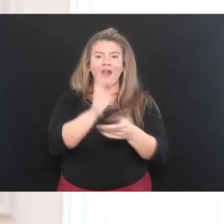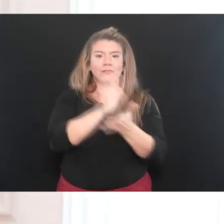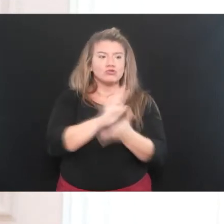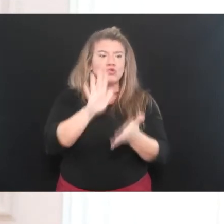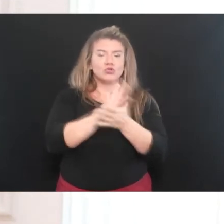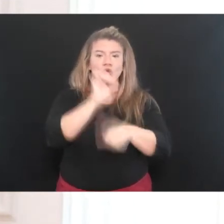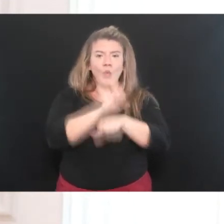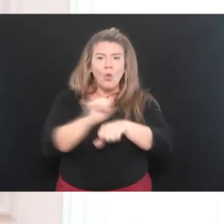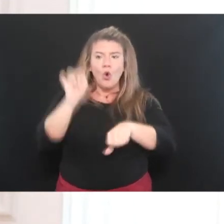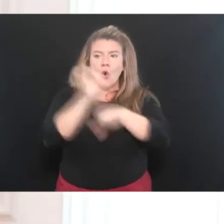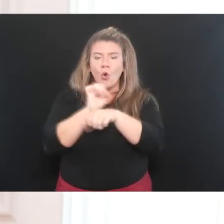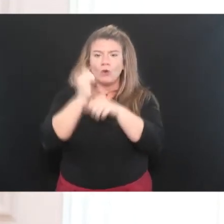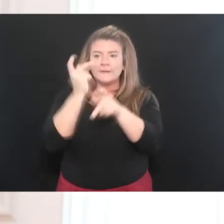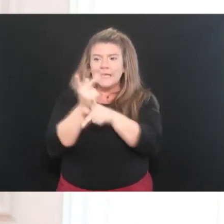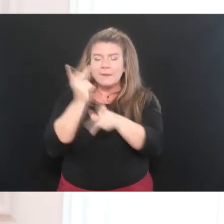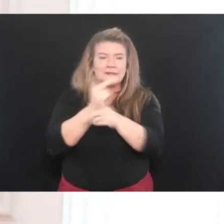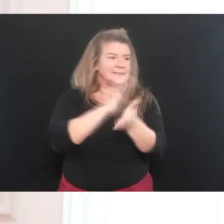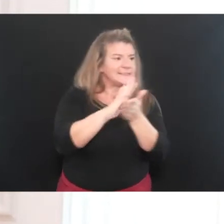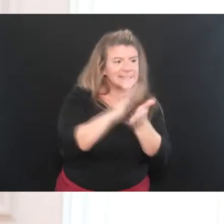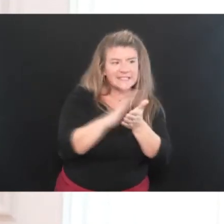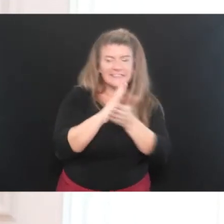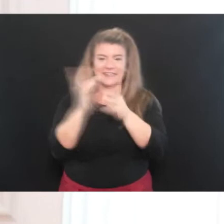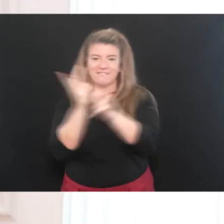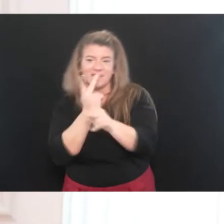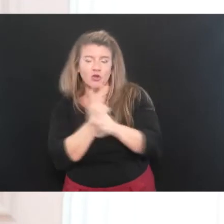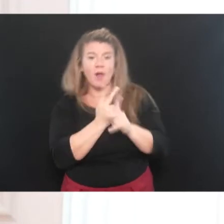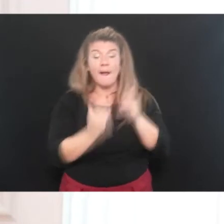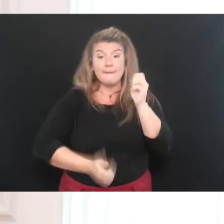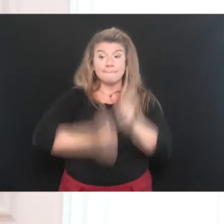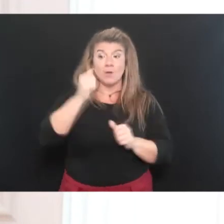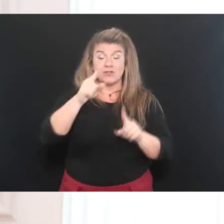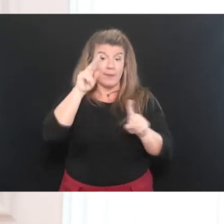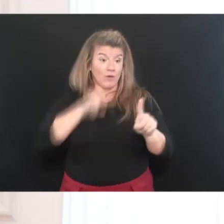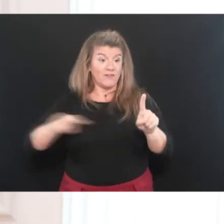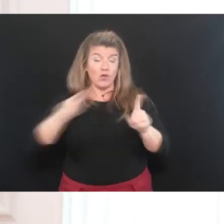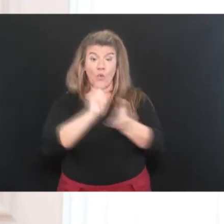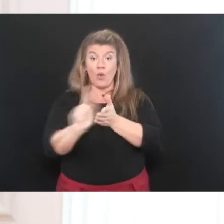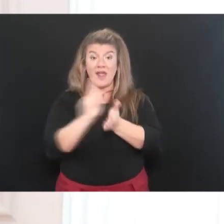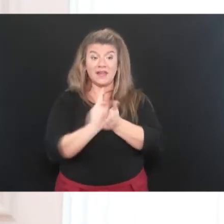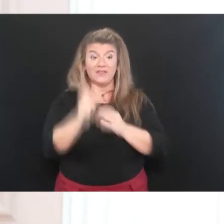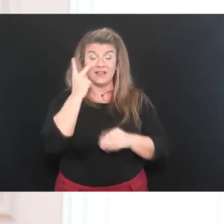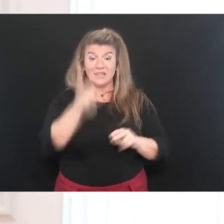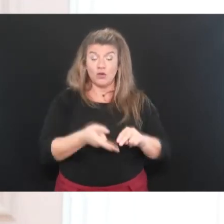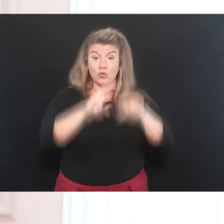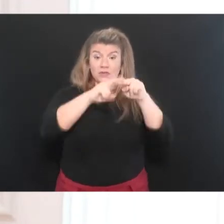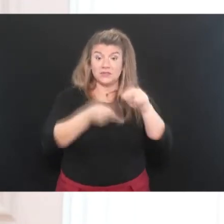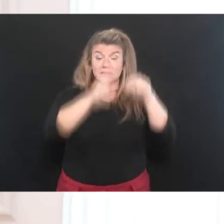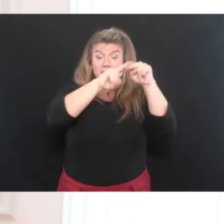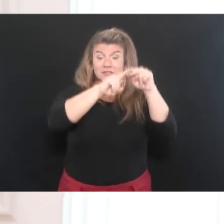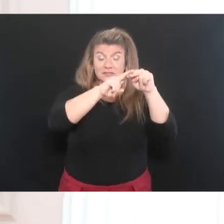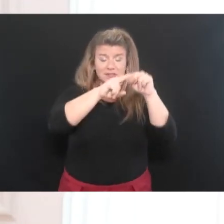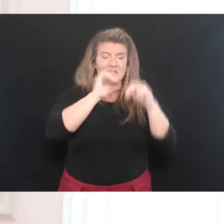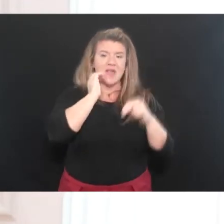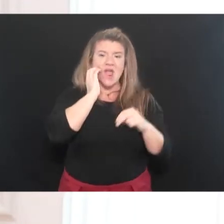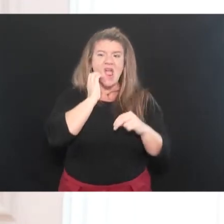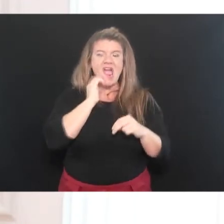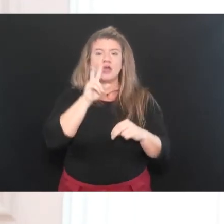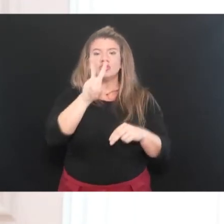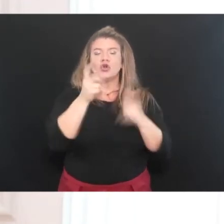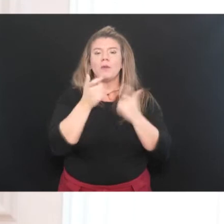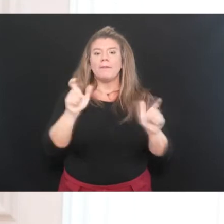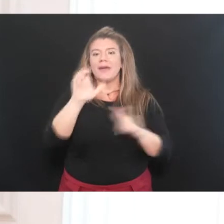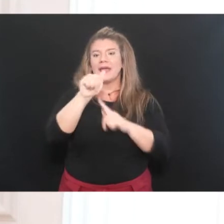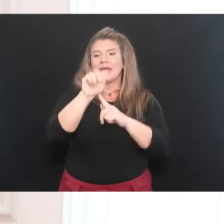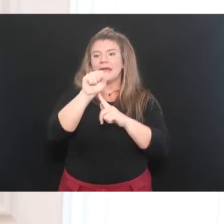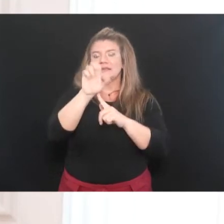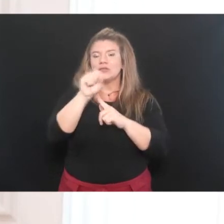work on the mitigation strategies, most of them review those weekly if they see increases. And there's really two big cases that we've seen where